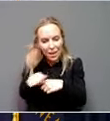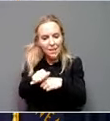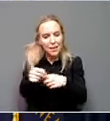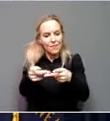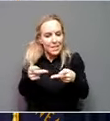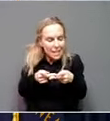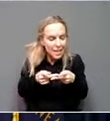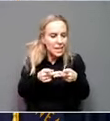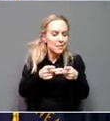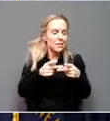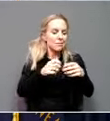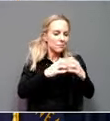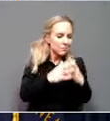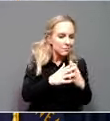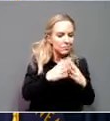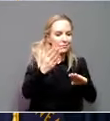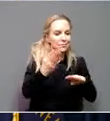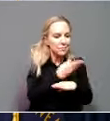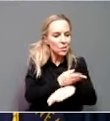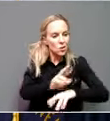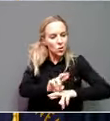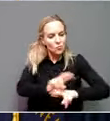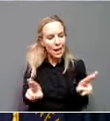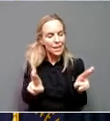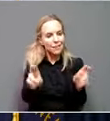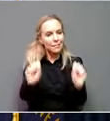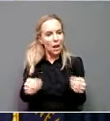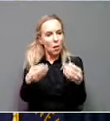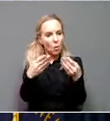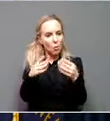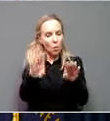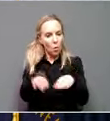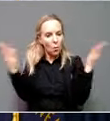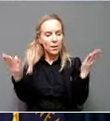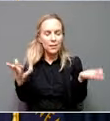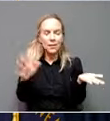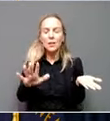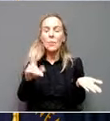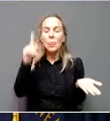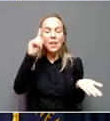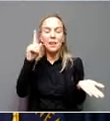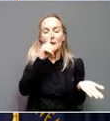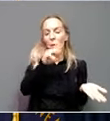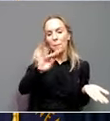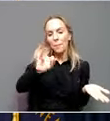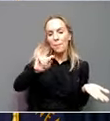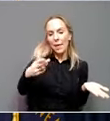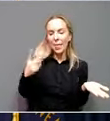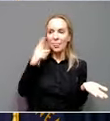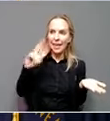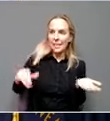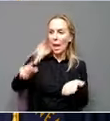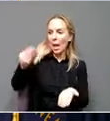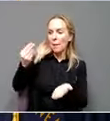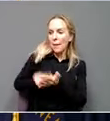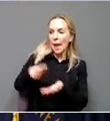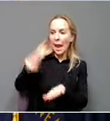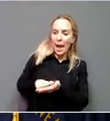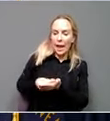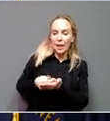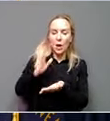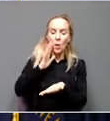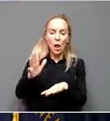places open. So, I think it's a myth that all this money immediately floods into the economy